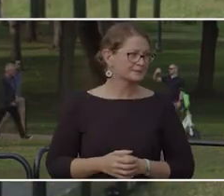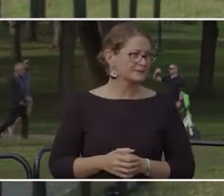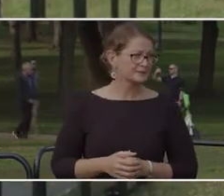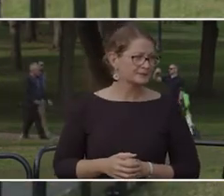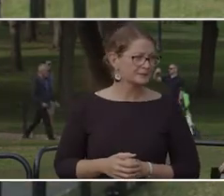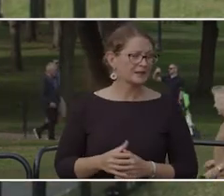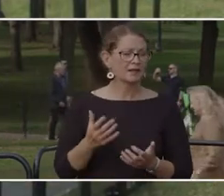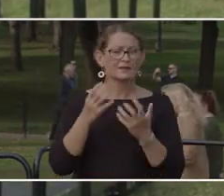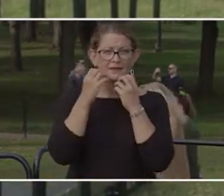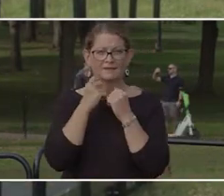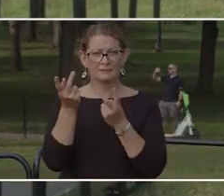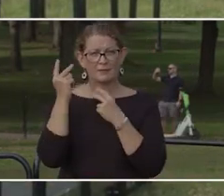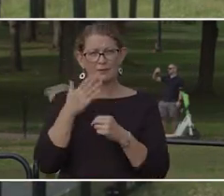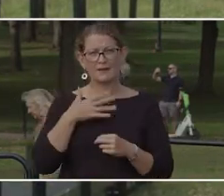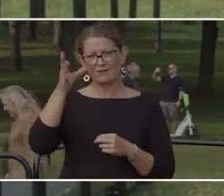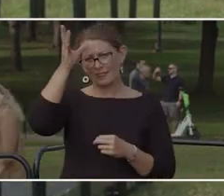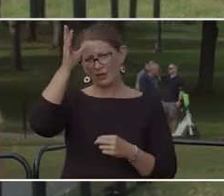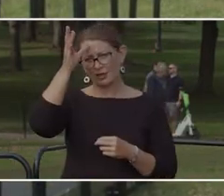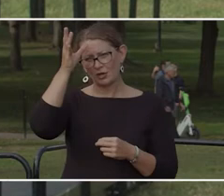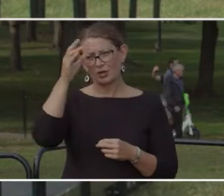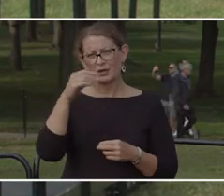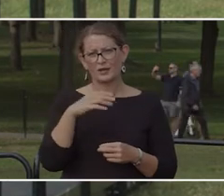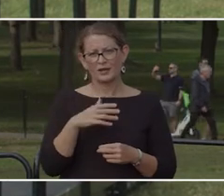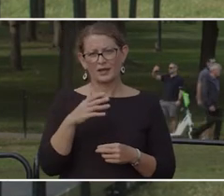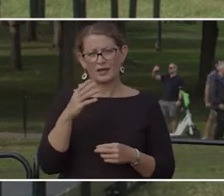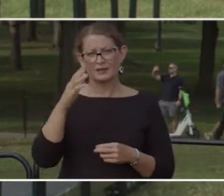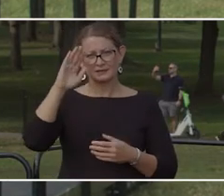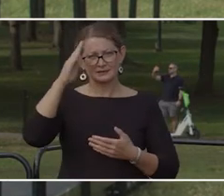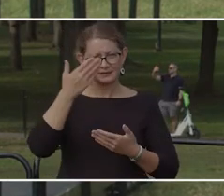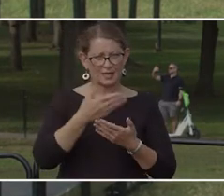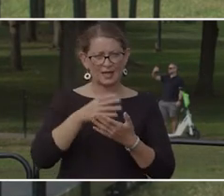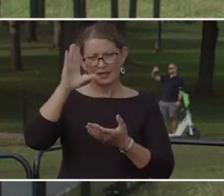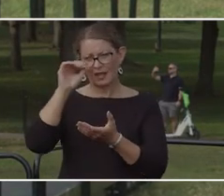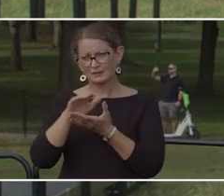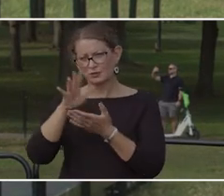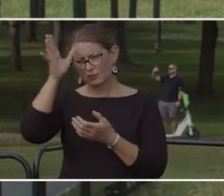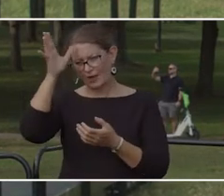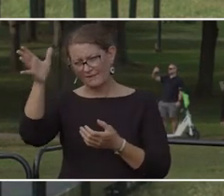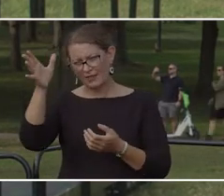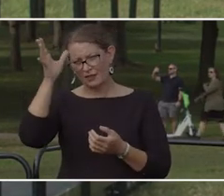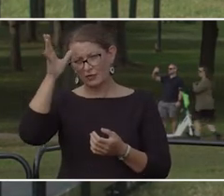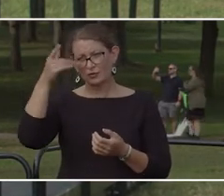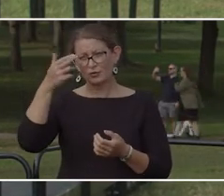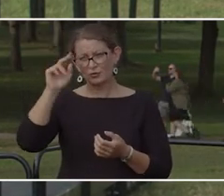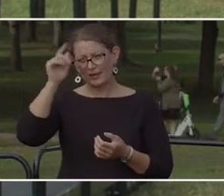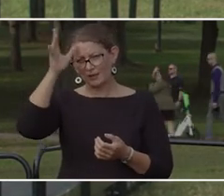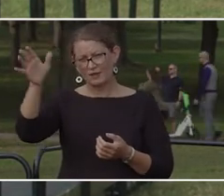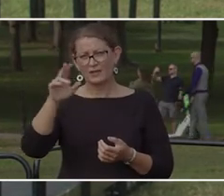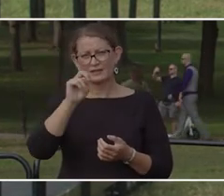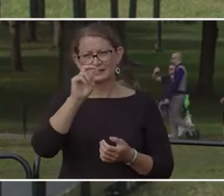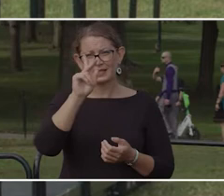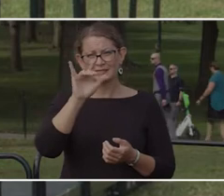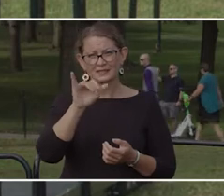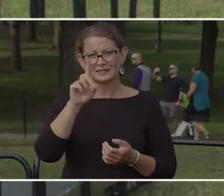In loving memory of my father, who was a son, husband, and grandfather, and great-grandfather, Nestle Derek